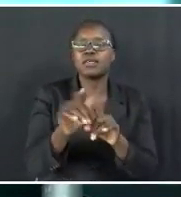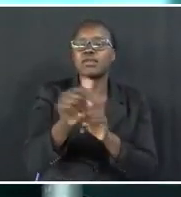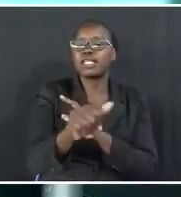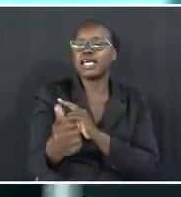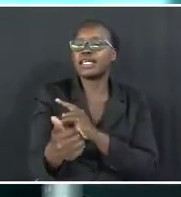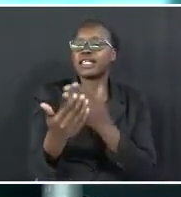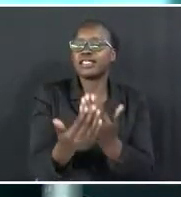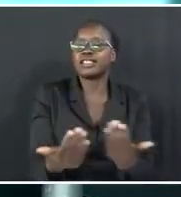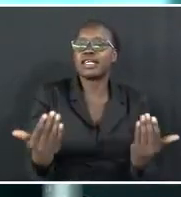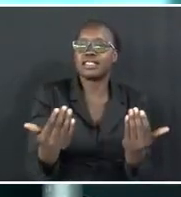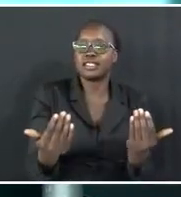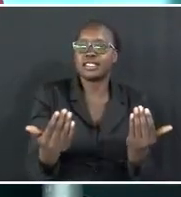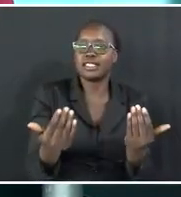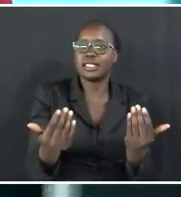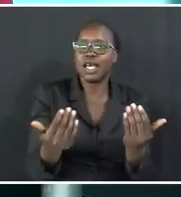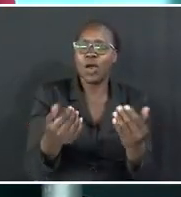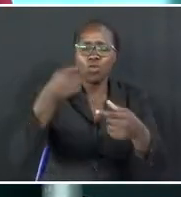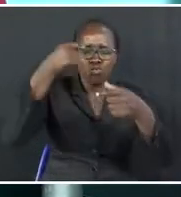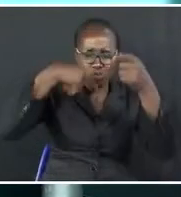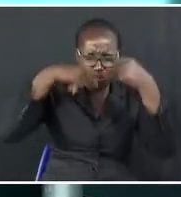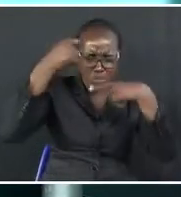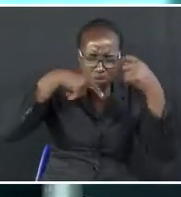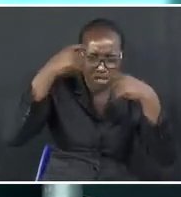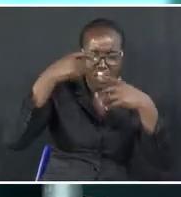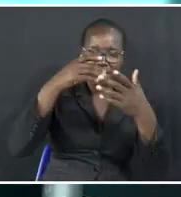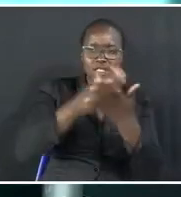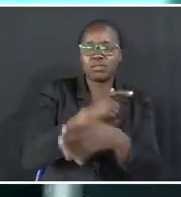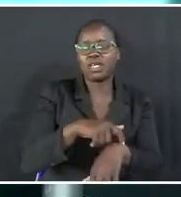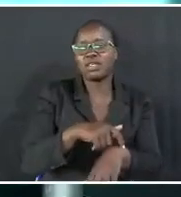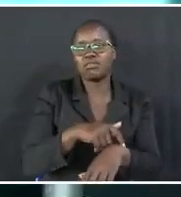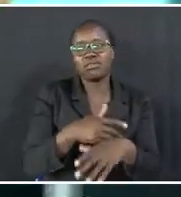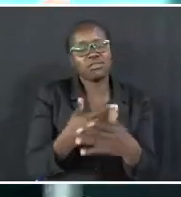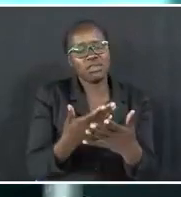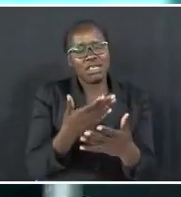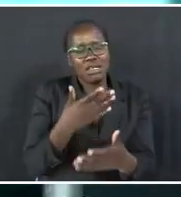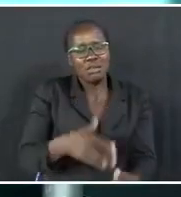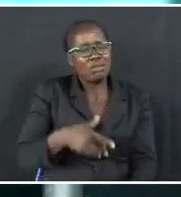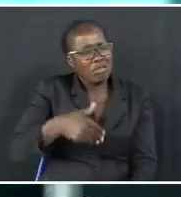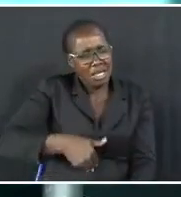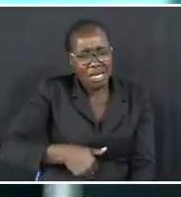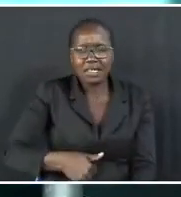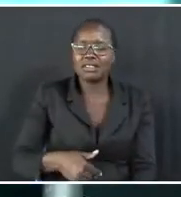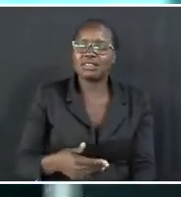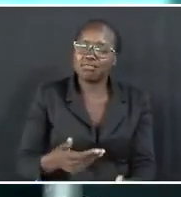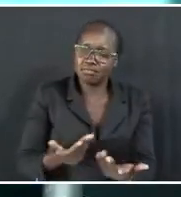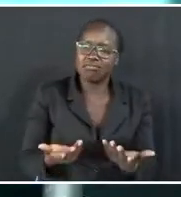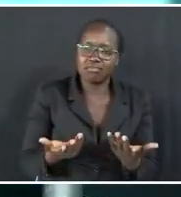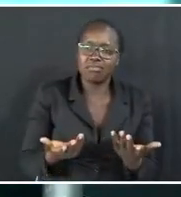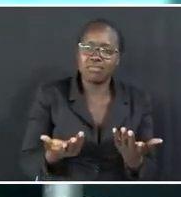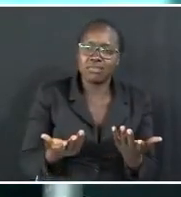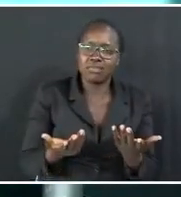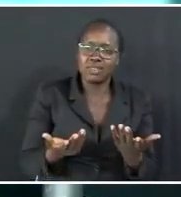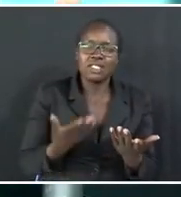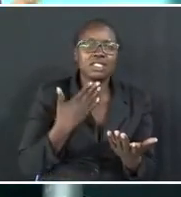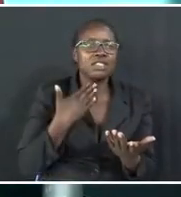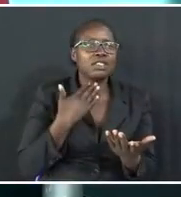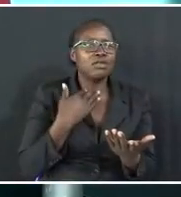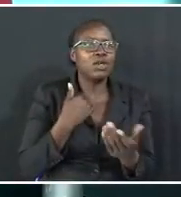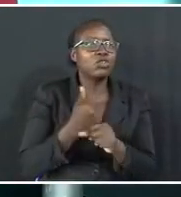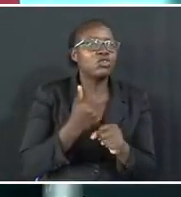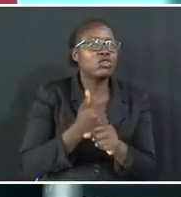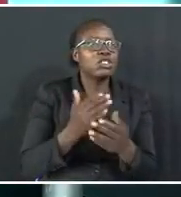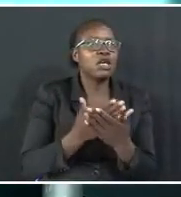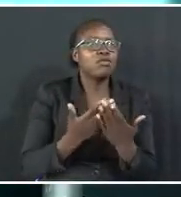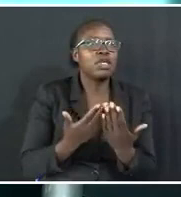other child, would cry sometimes. He would feel hungry. He would want to do